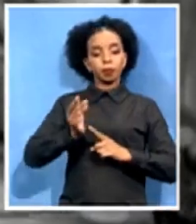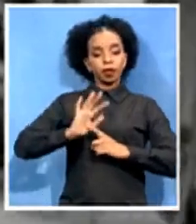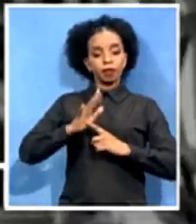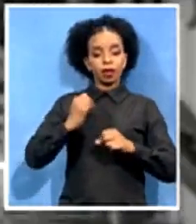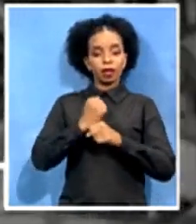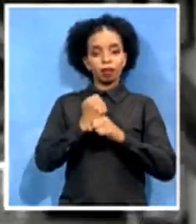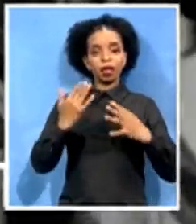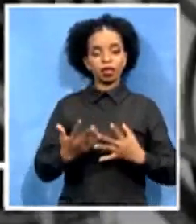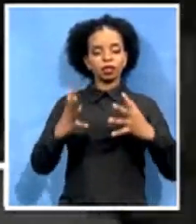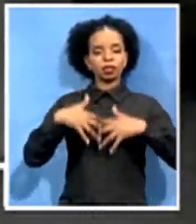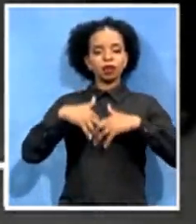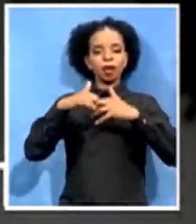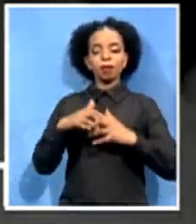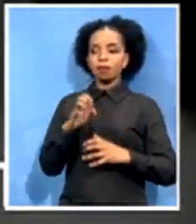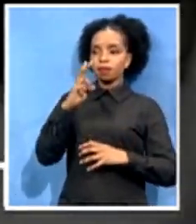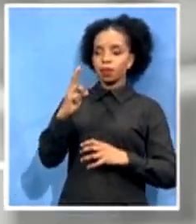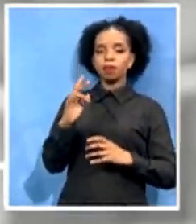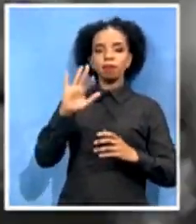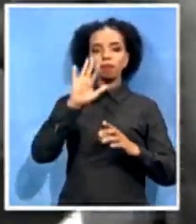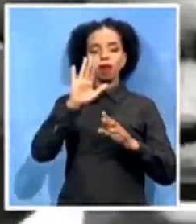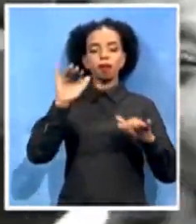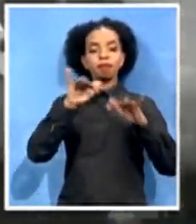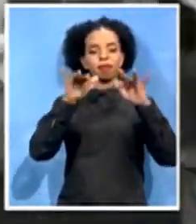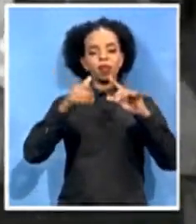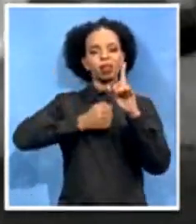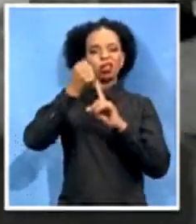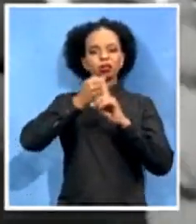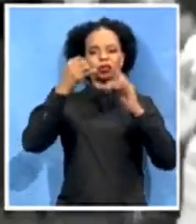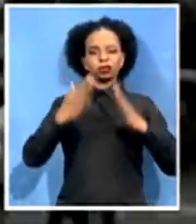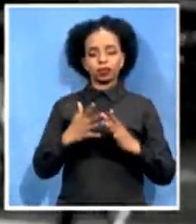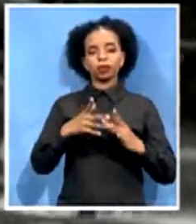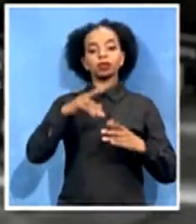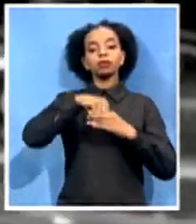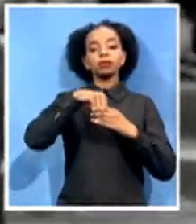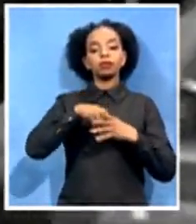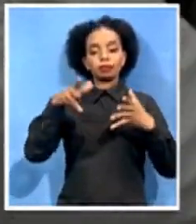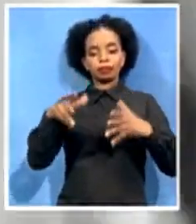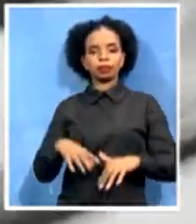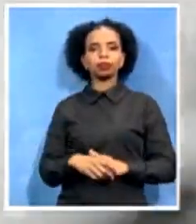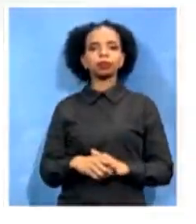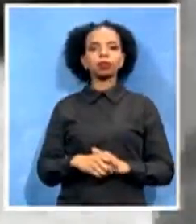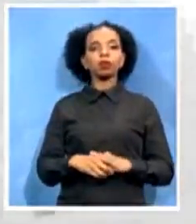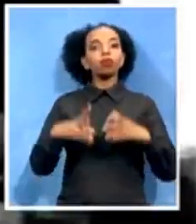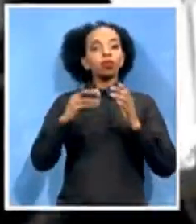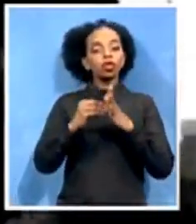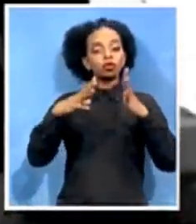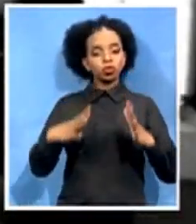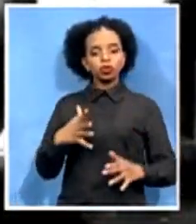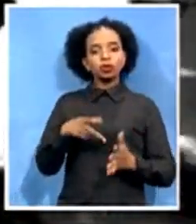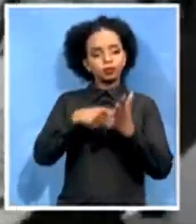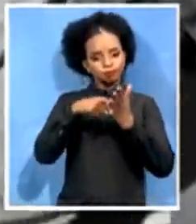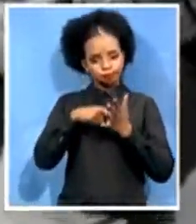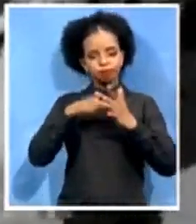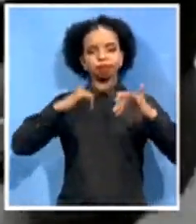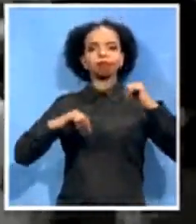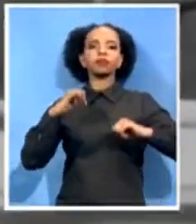the tensions and contradictions in their movement. The students were demanding action from university administrations, for government